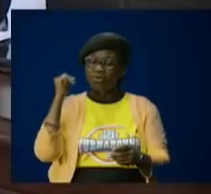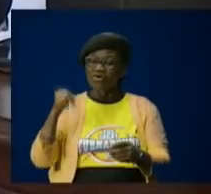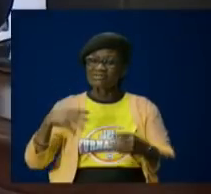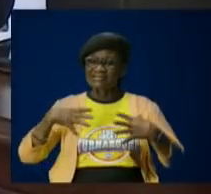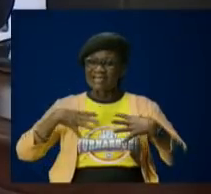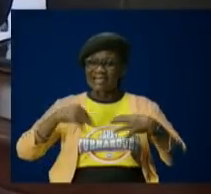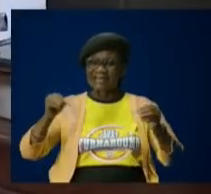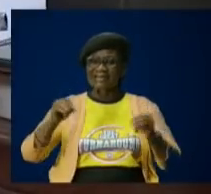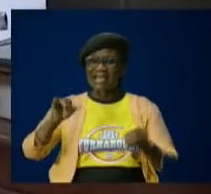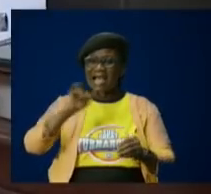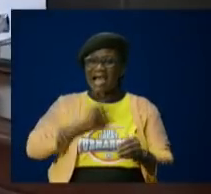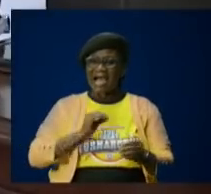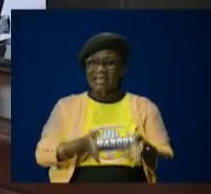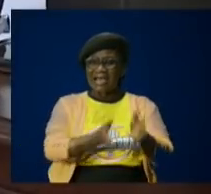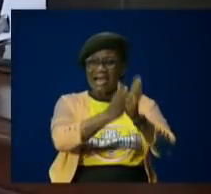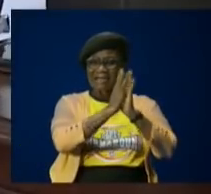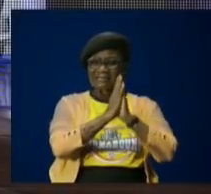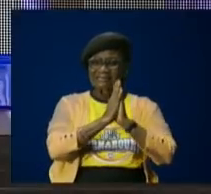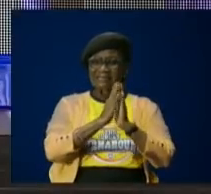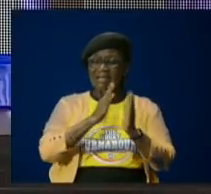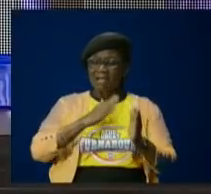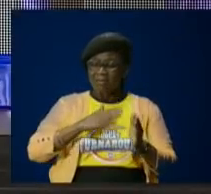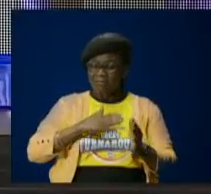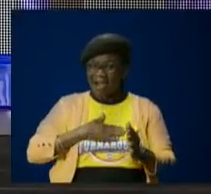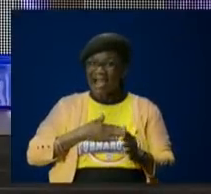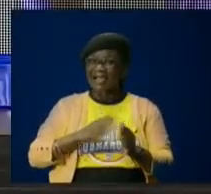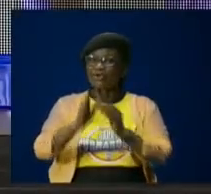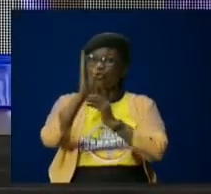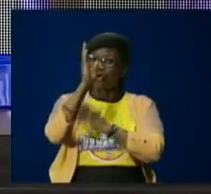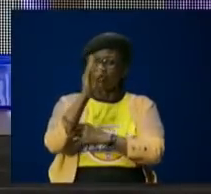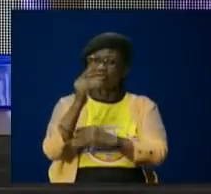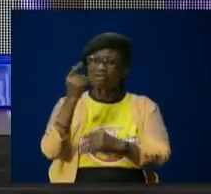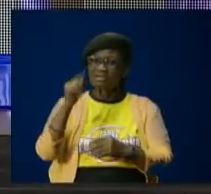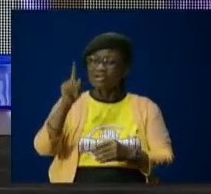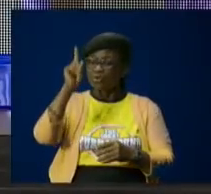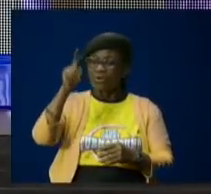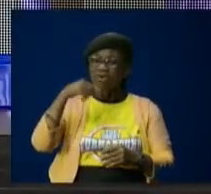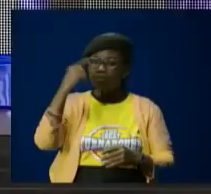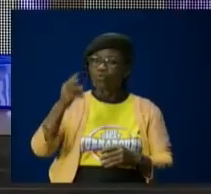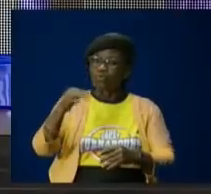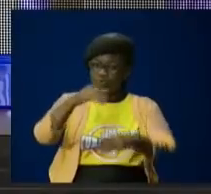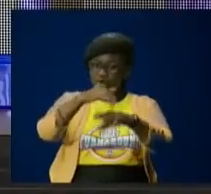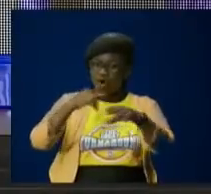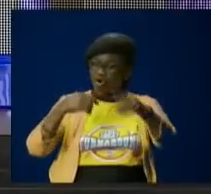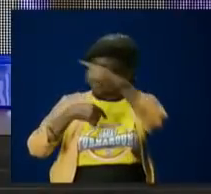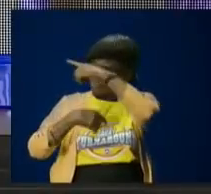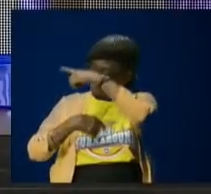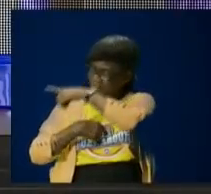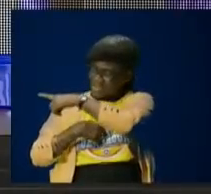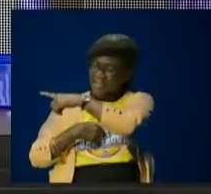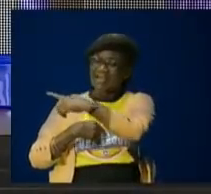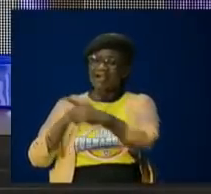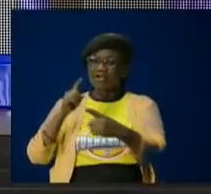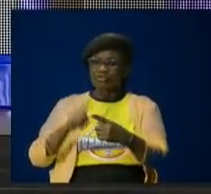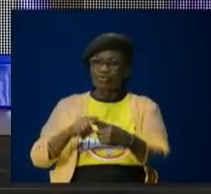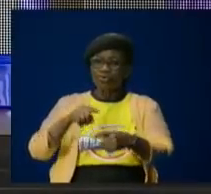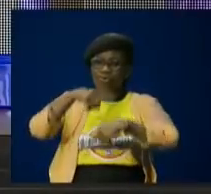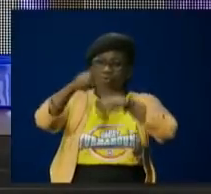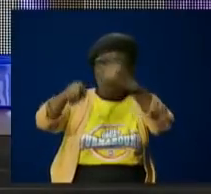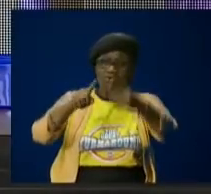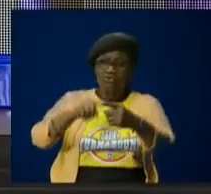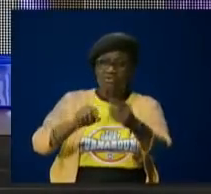I'm asking my God, the one who called me, to go to the